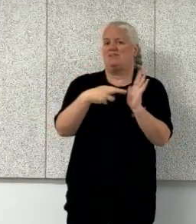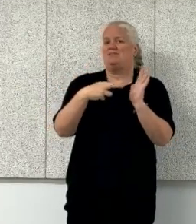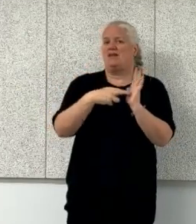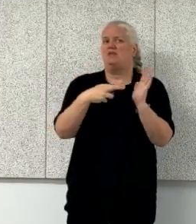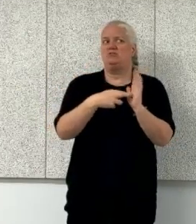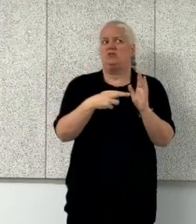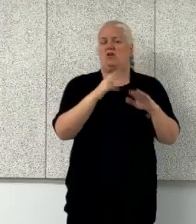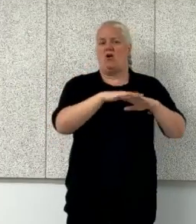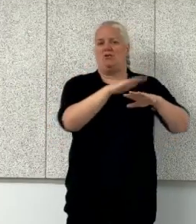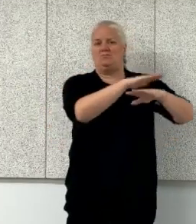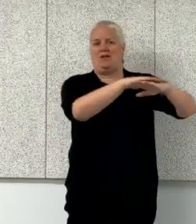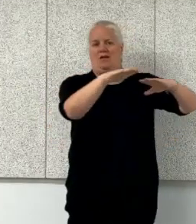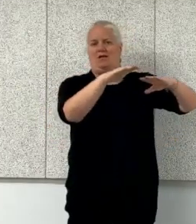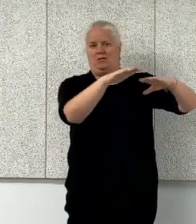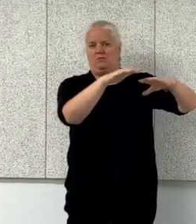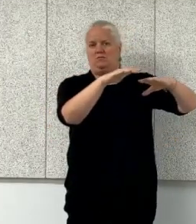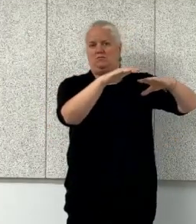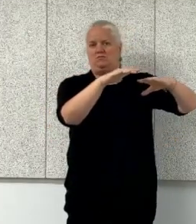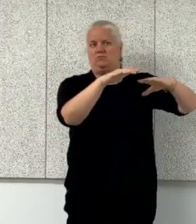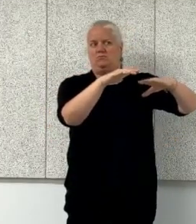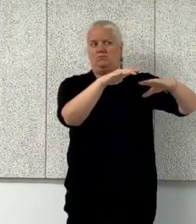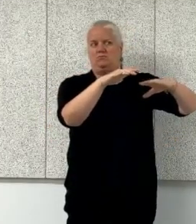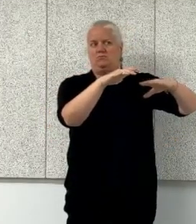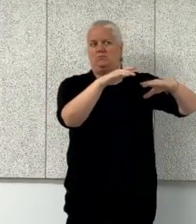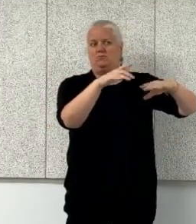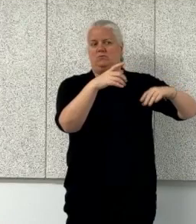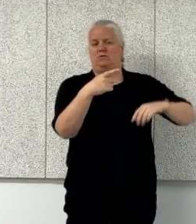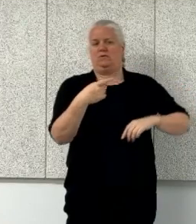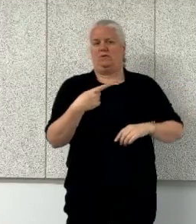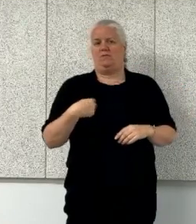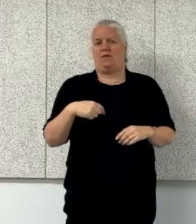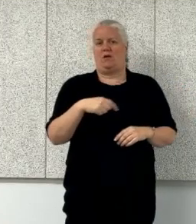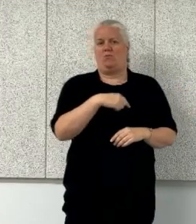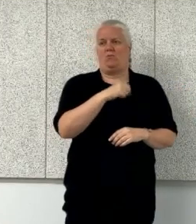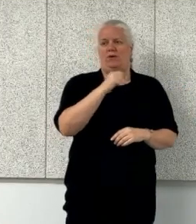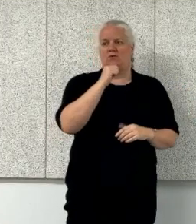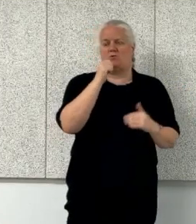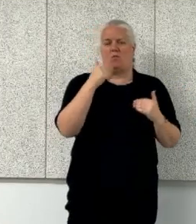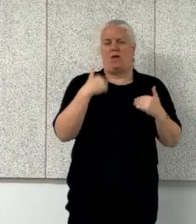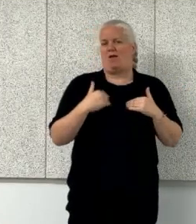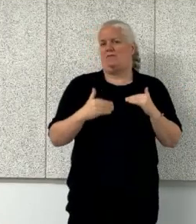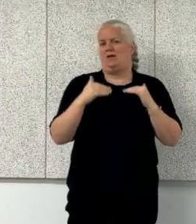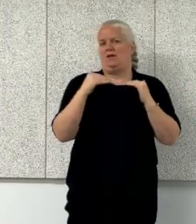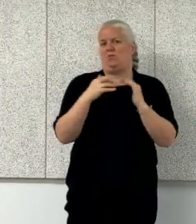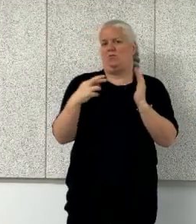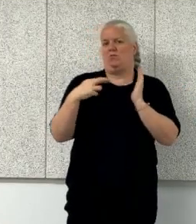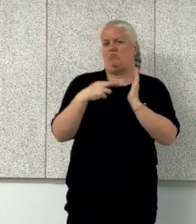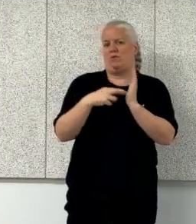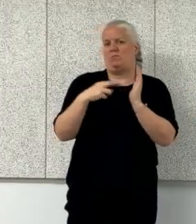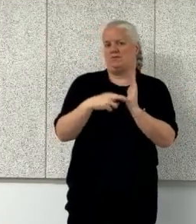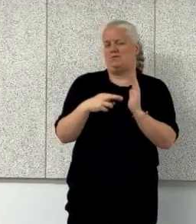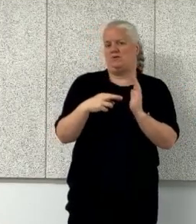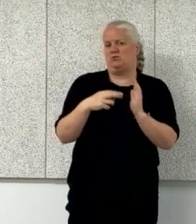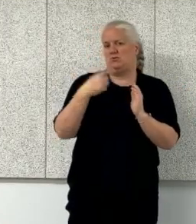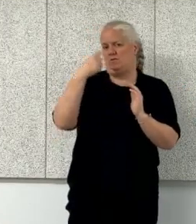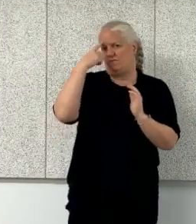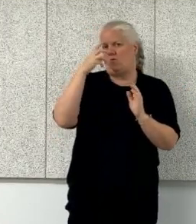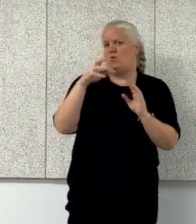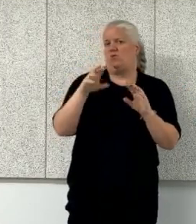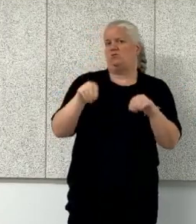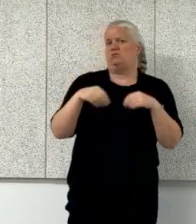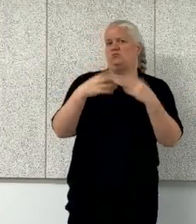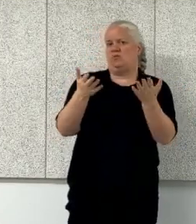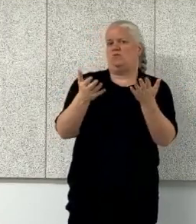there's representation that are on stage that we don't necessarily have equal representation in terms of service providers that we're